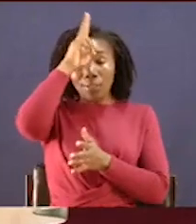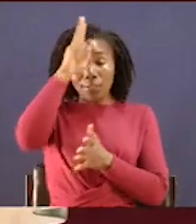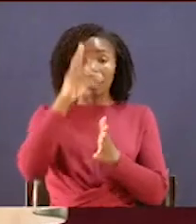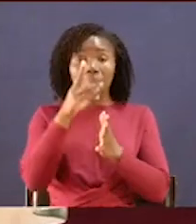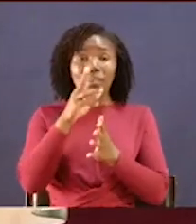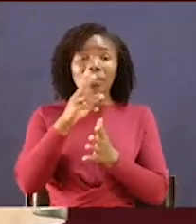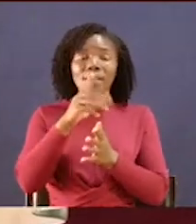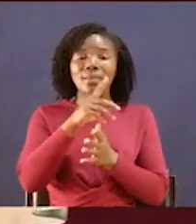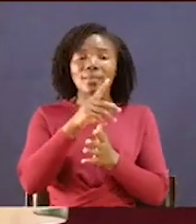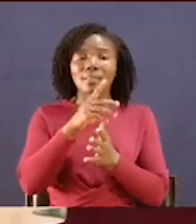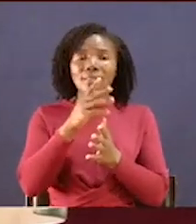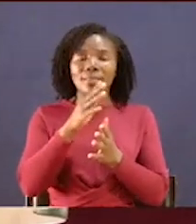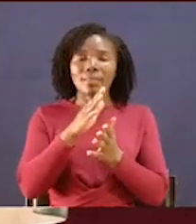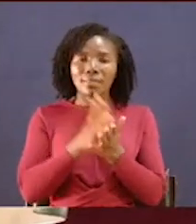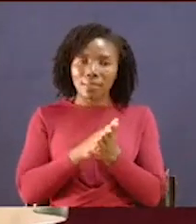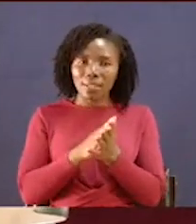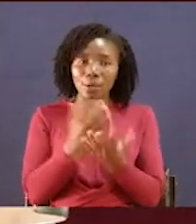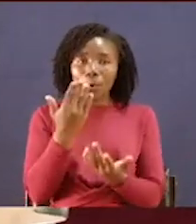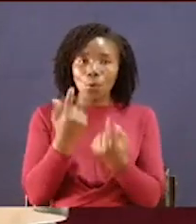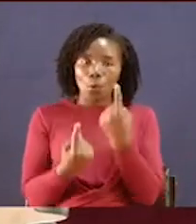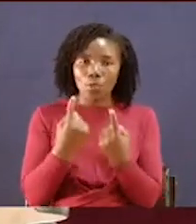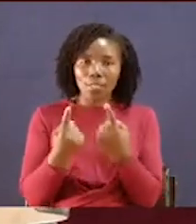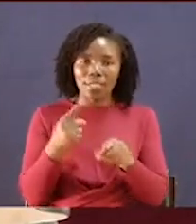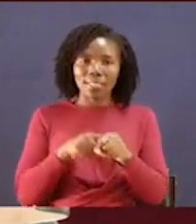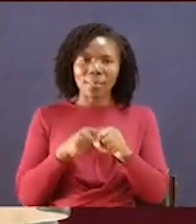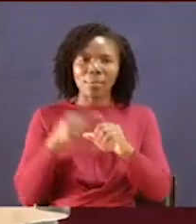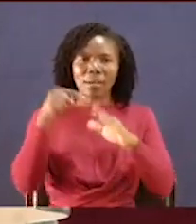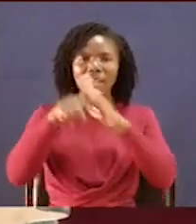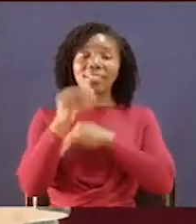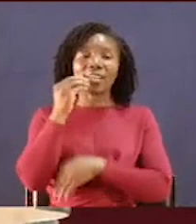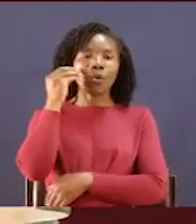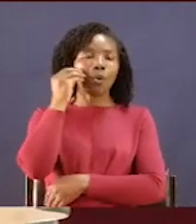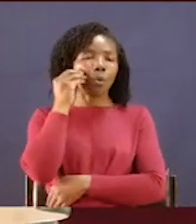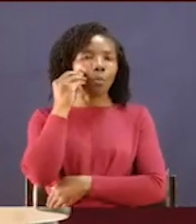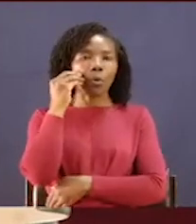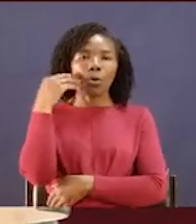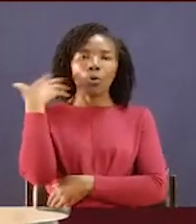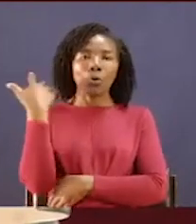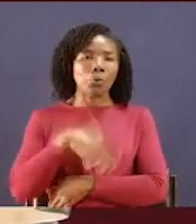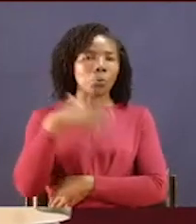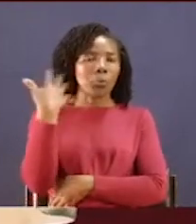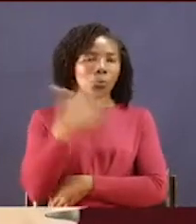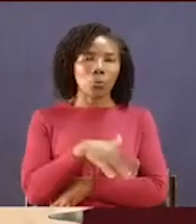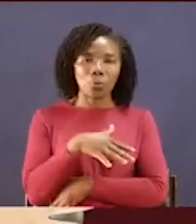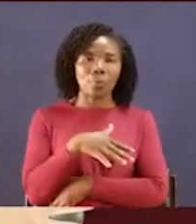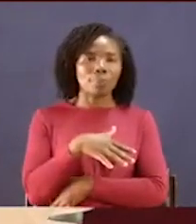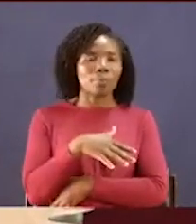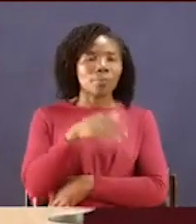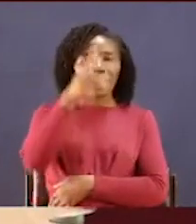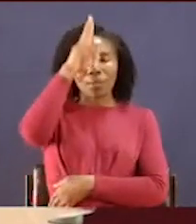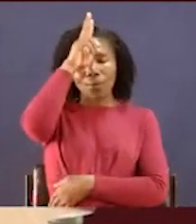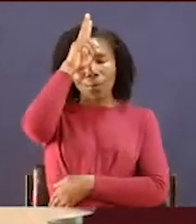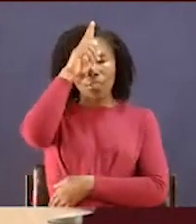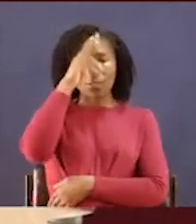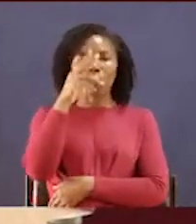a foil. It was doba goat. When I got home, I realized it was something very nice. And together with my children, we really enjoyed it. It was